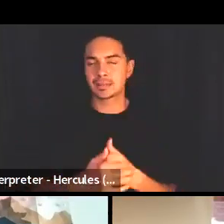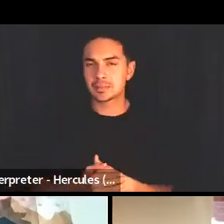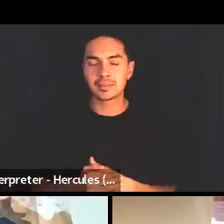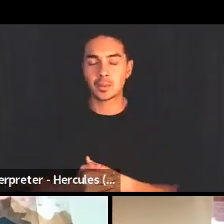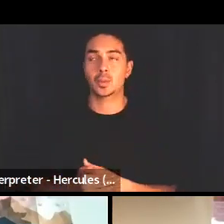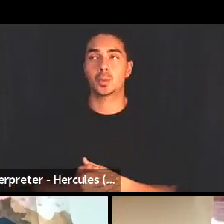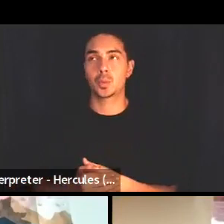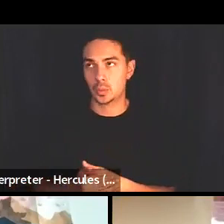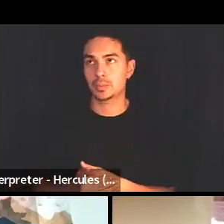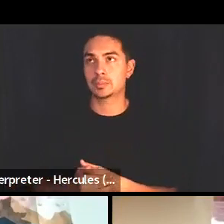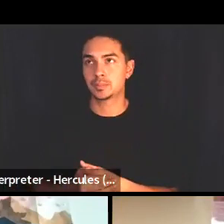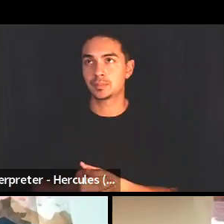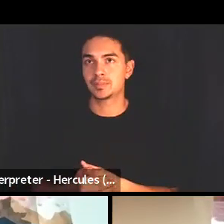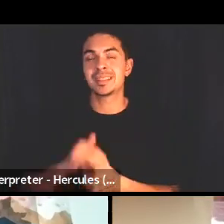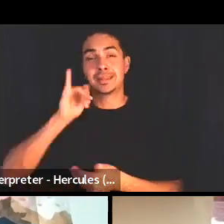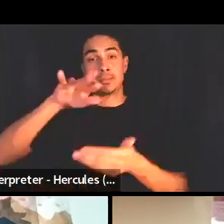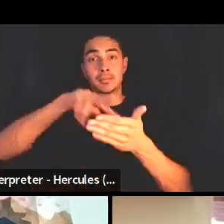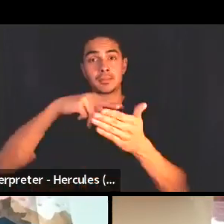of what's worth.